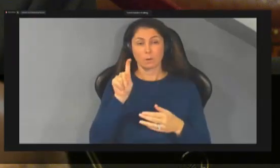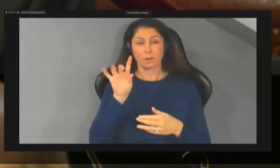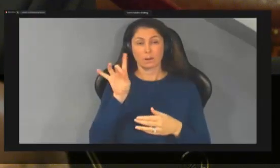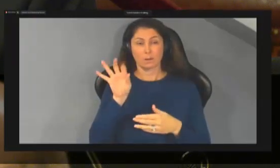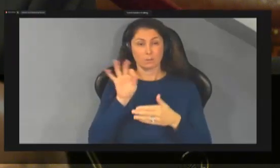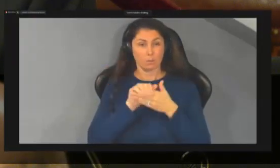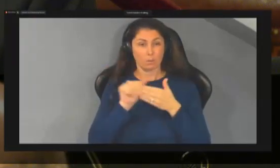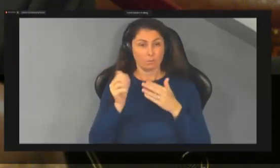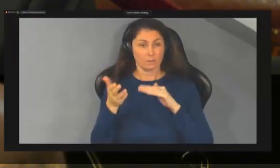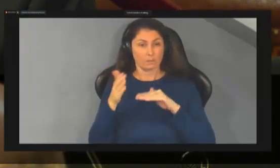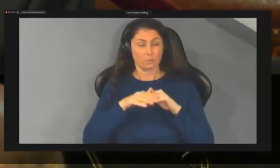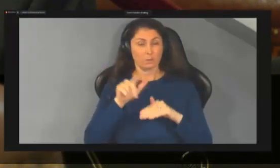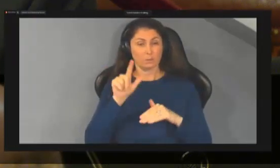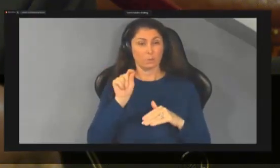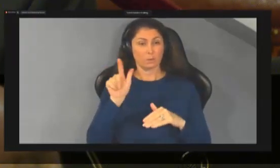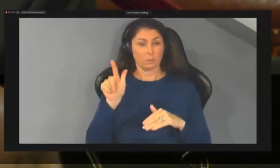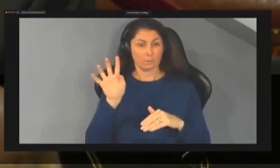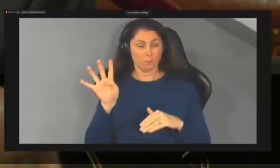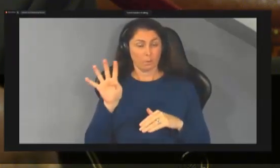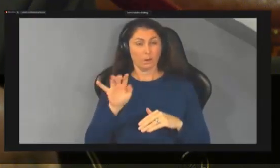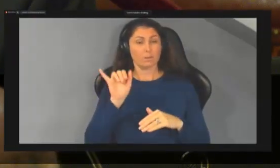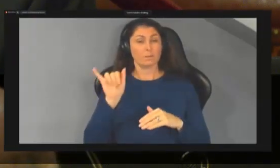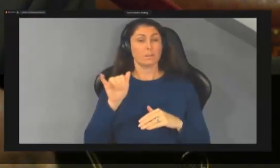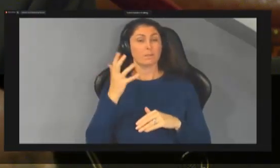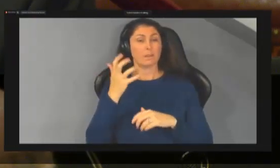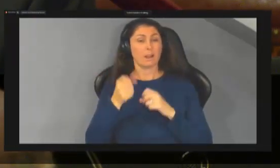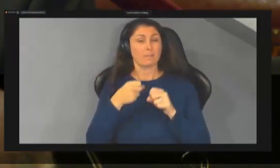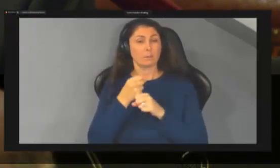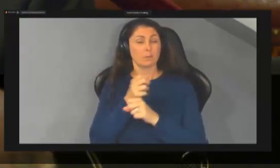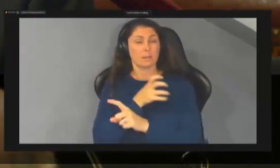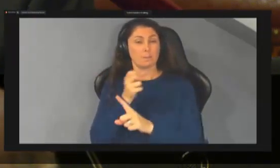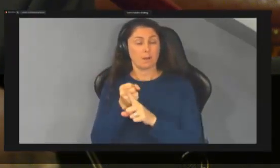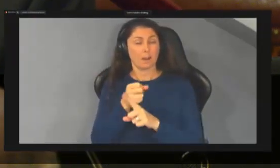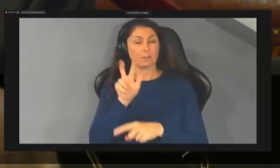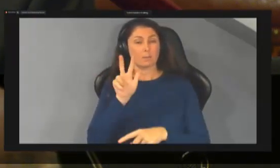$647,189 increase in 2024 with a five-year impact of